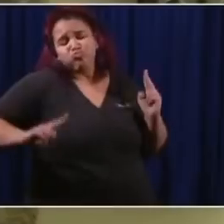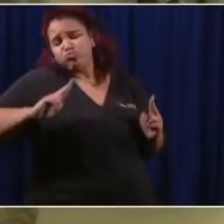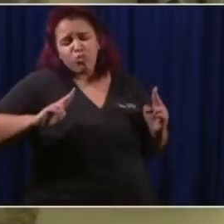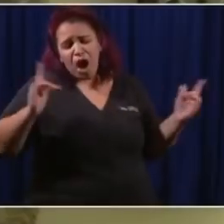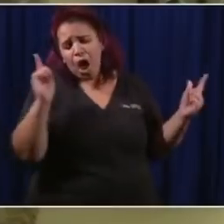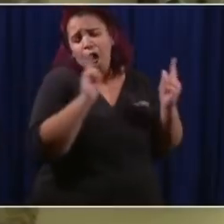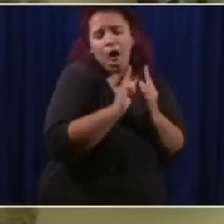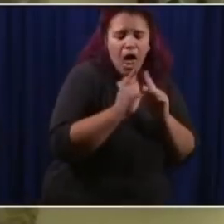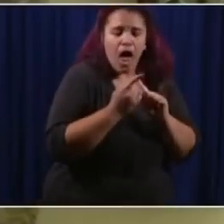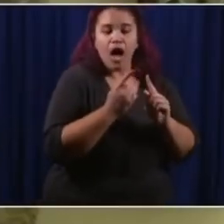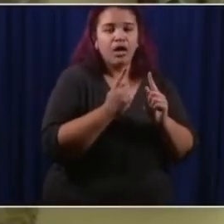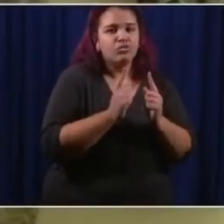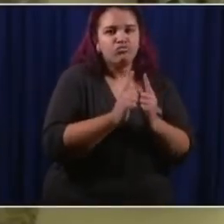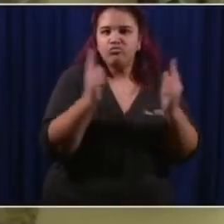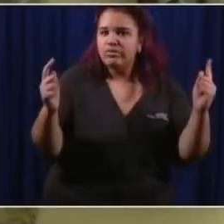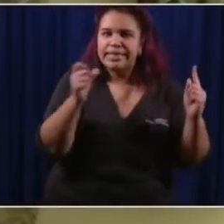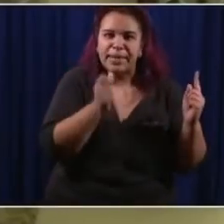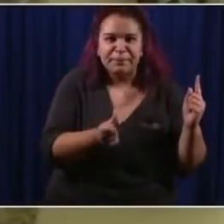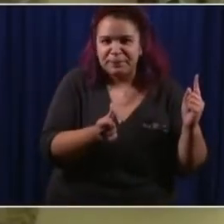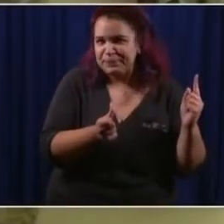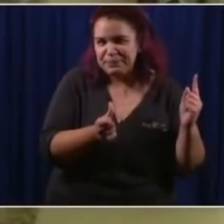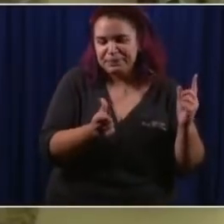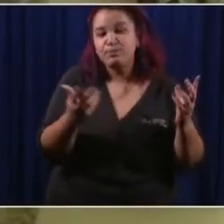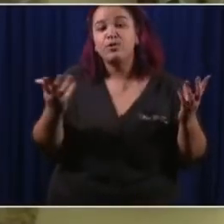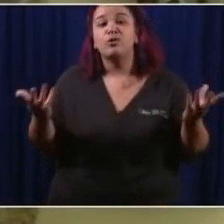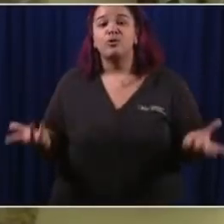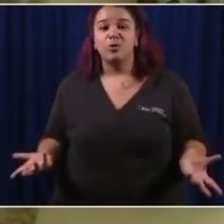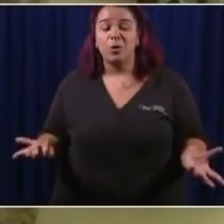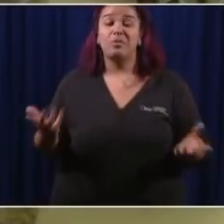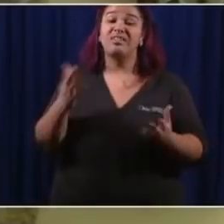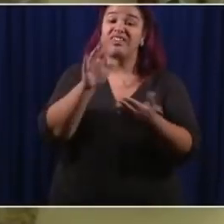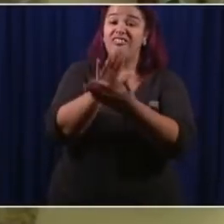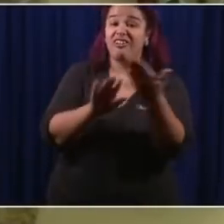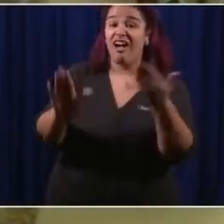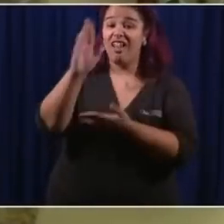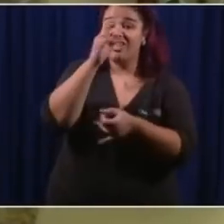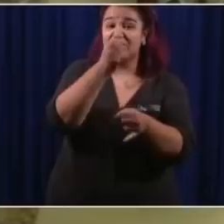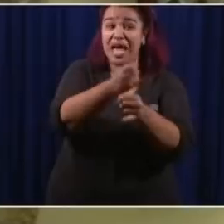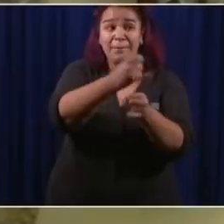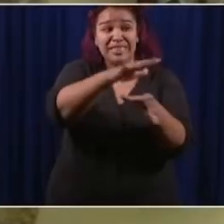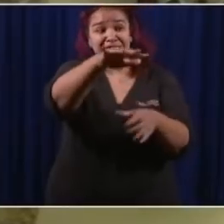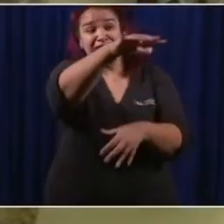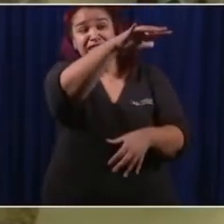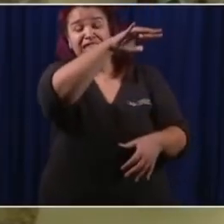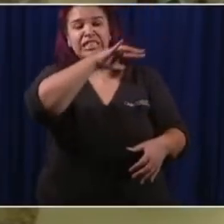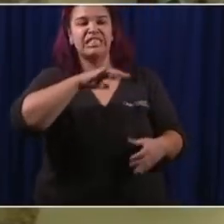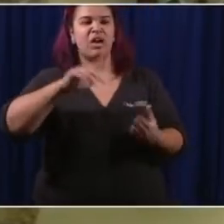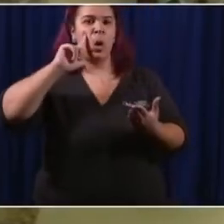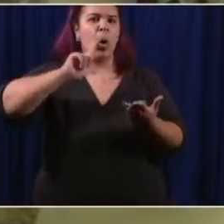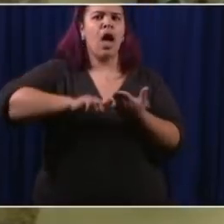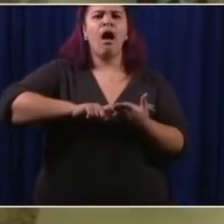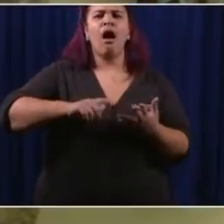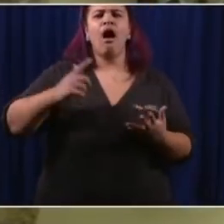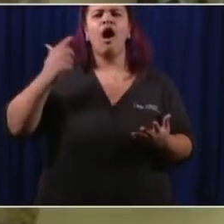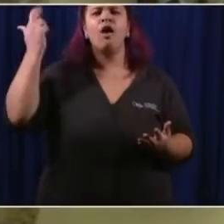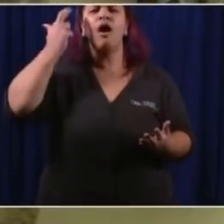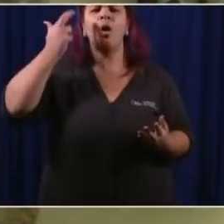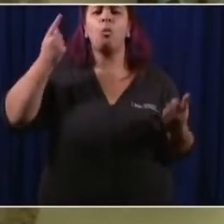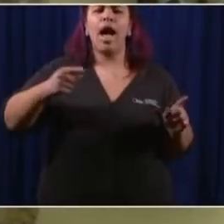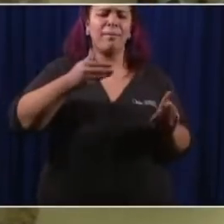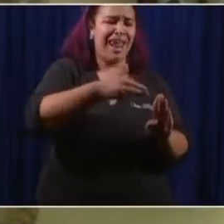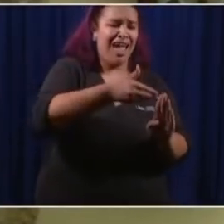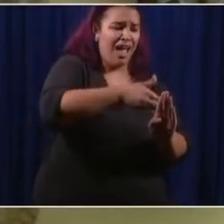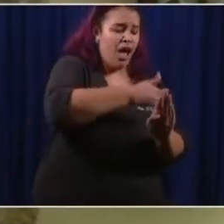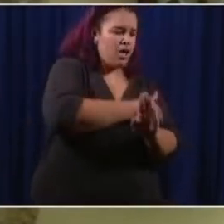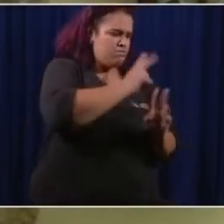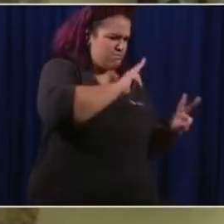distance. If you look at the outbreaks on college campuses, a lot of them have come directly from that type of a